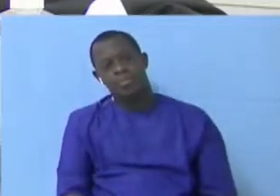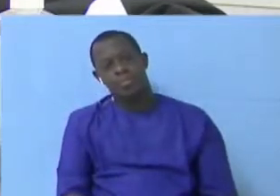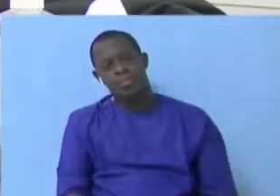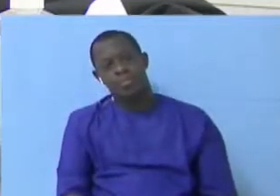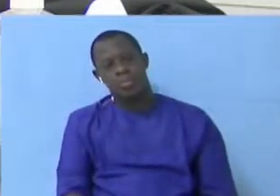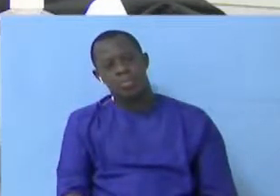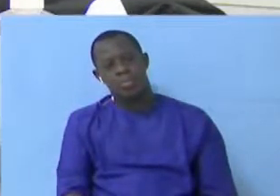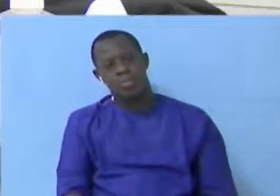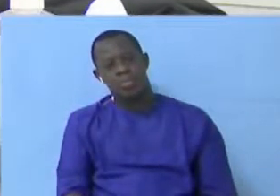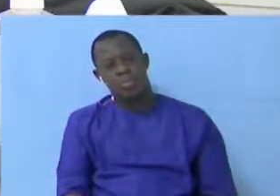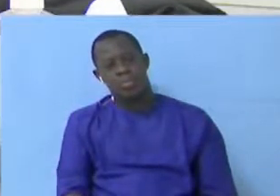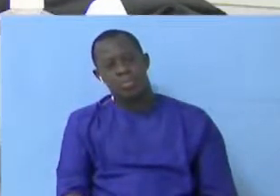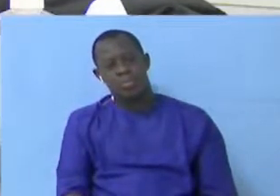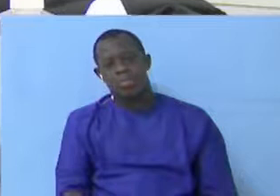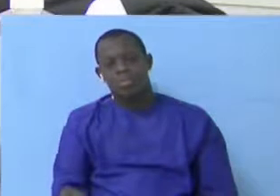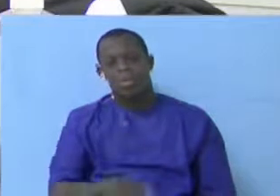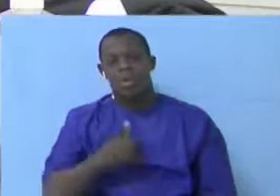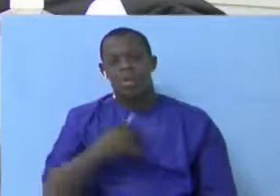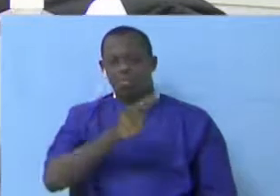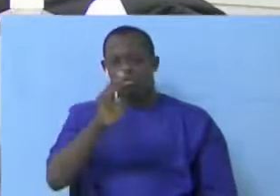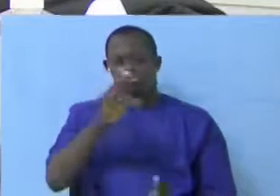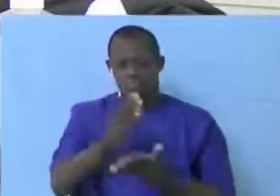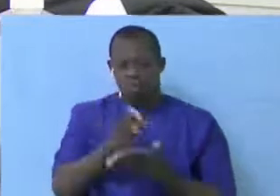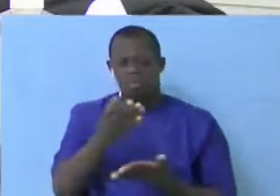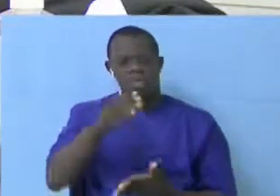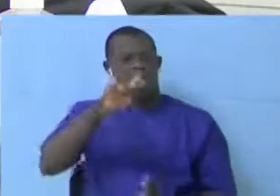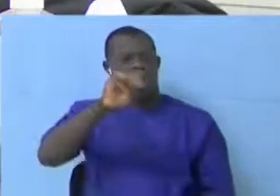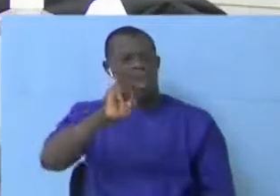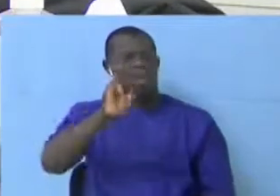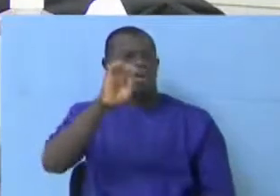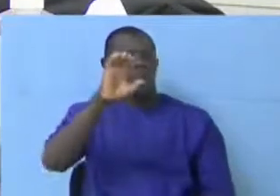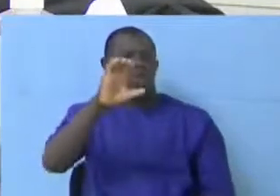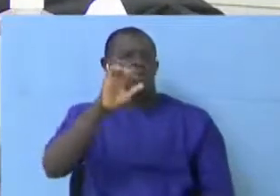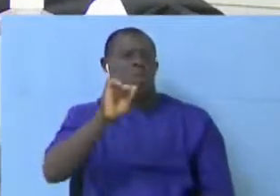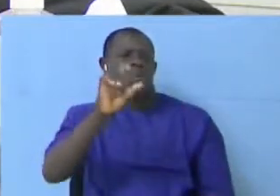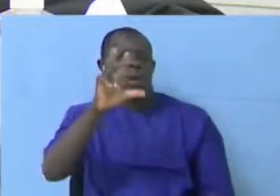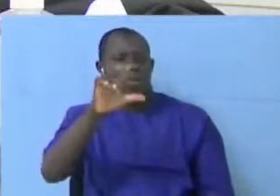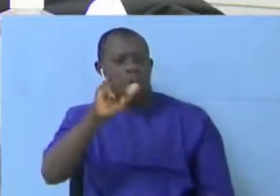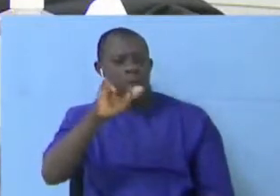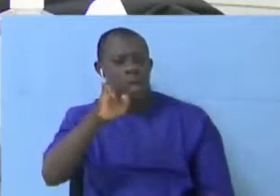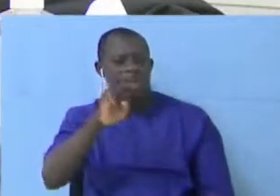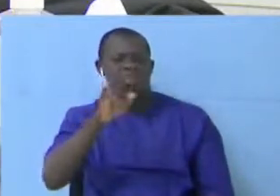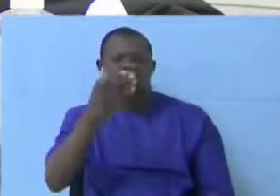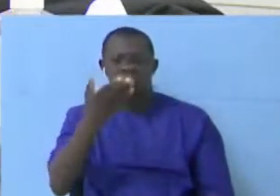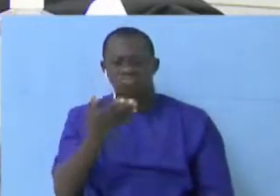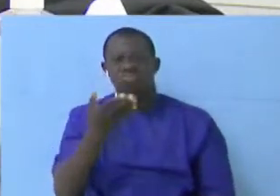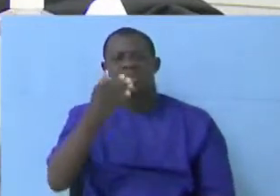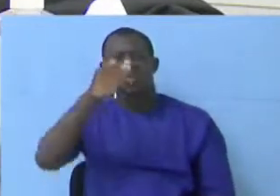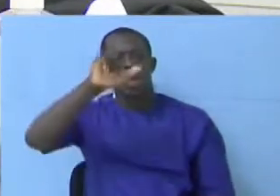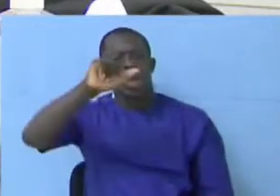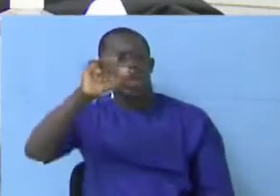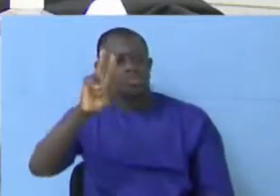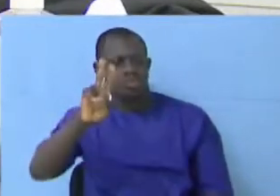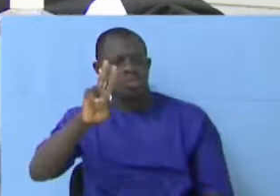I'm not sure ECOWAS and AU mission also, fact-finding mission also came. Malum for ECOWAS and AU,